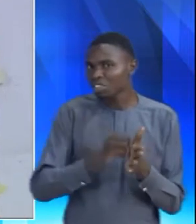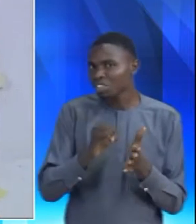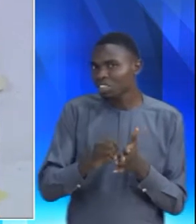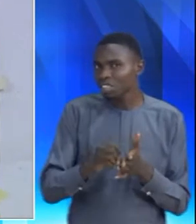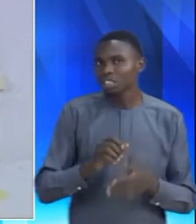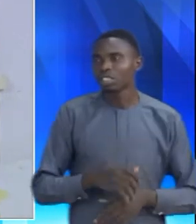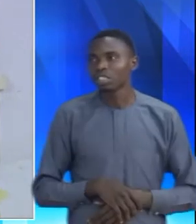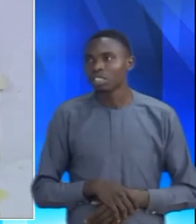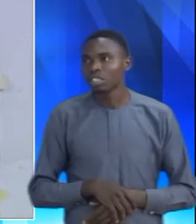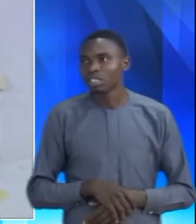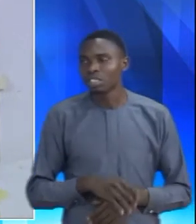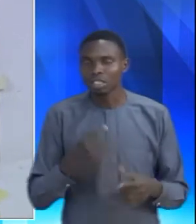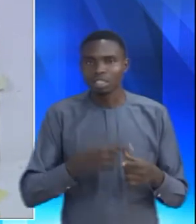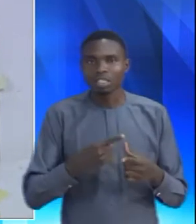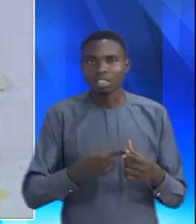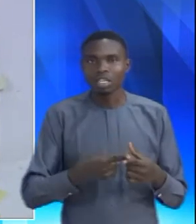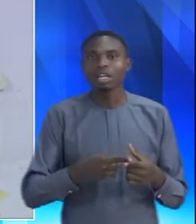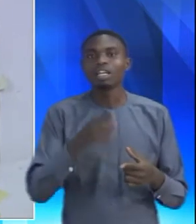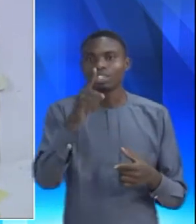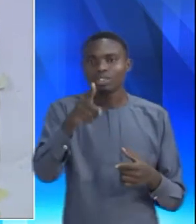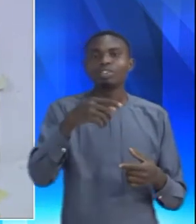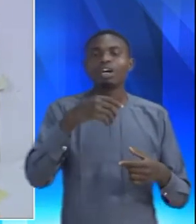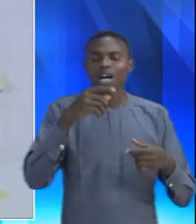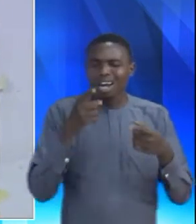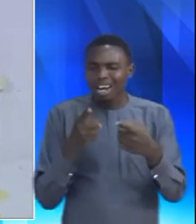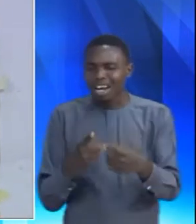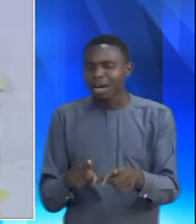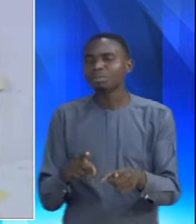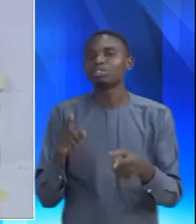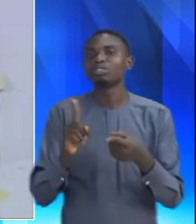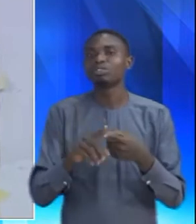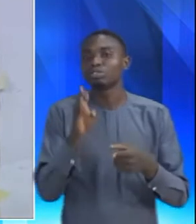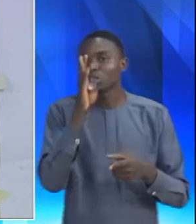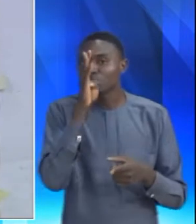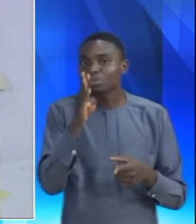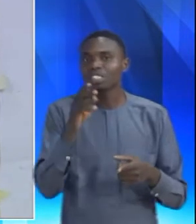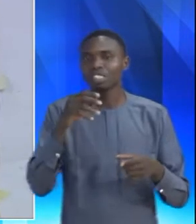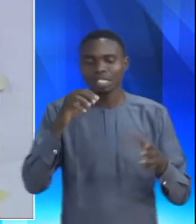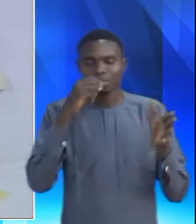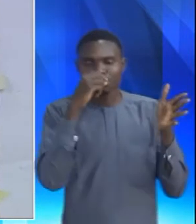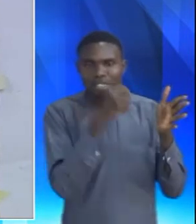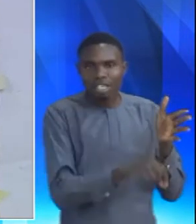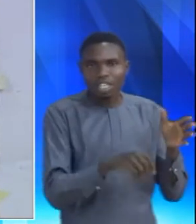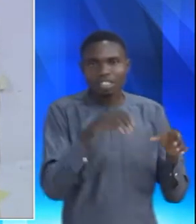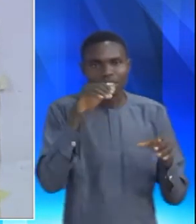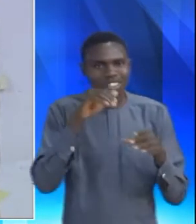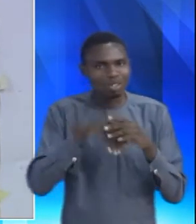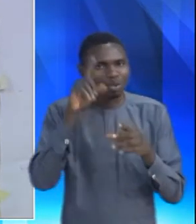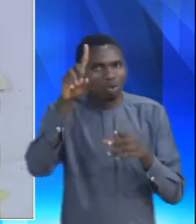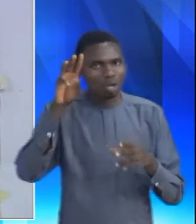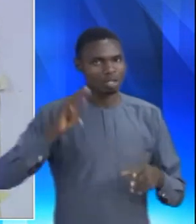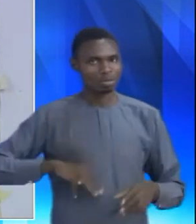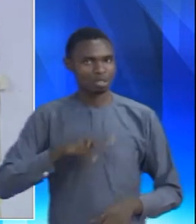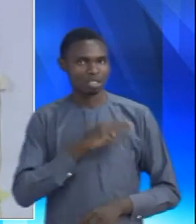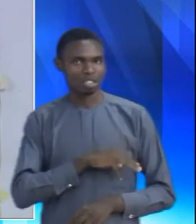maybe incidentally you are the secretary of a local club. And as the secretary of the club, your father is the governor